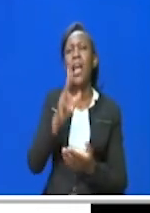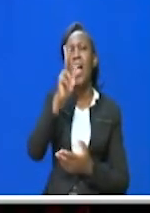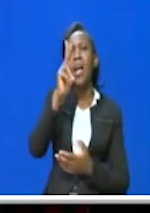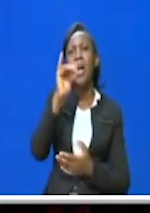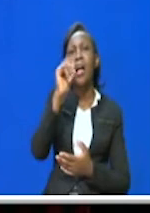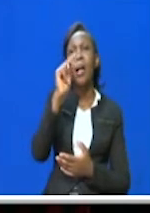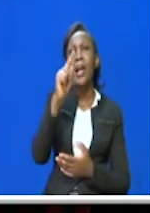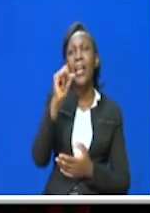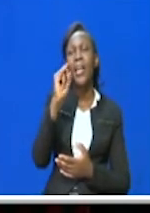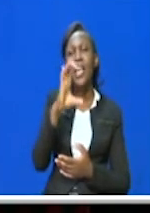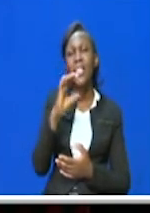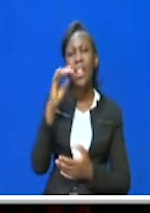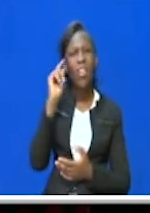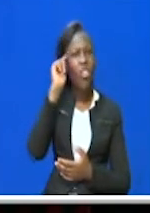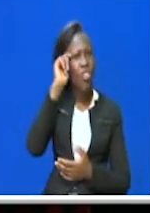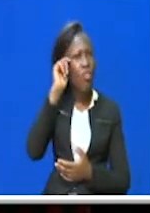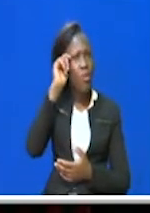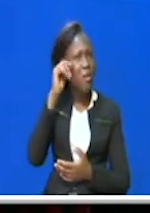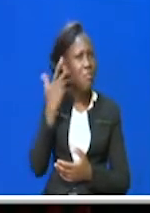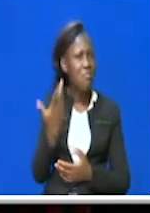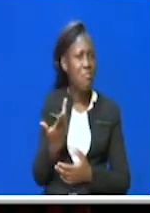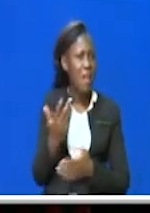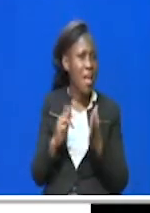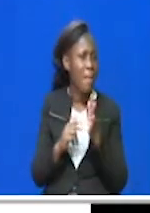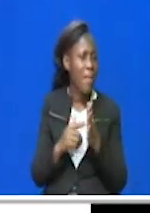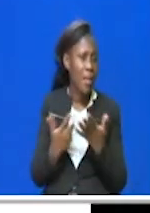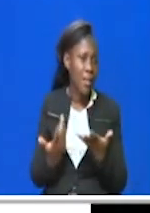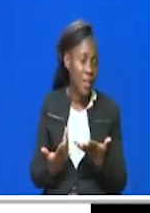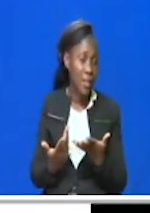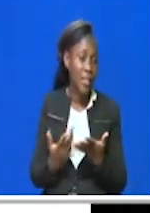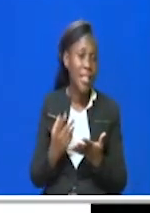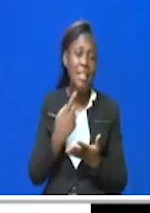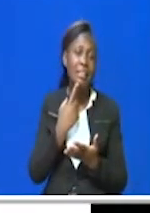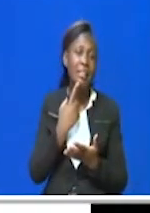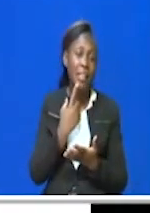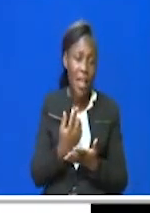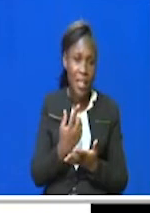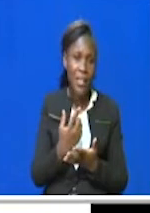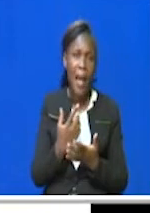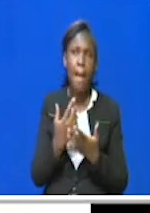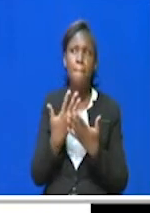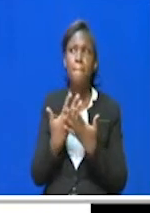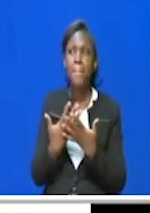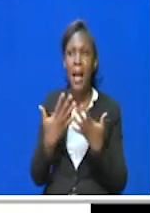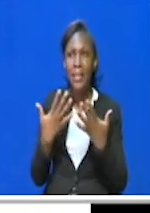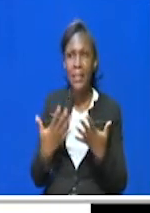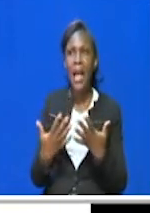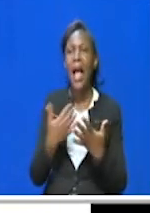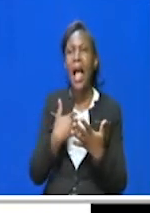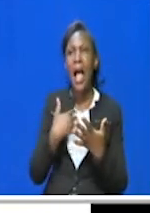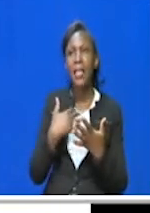question. Kinetic theory of matter states that matter is made up of